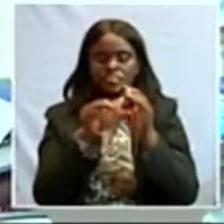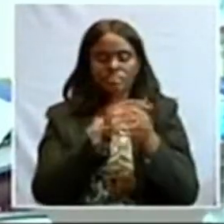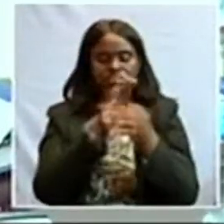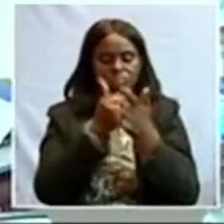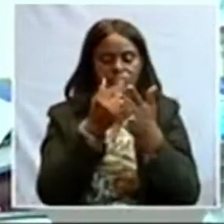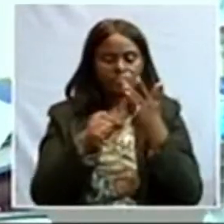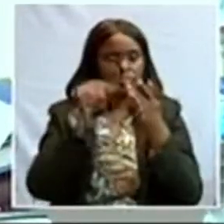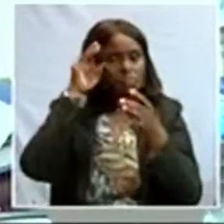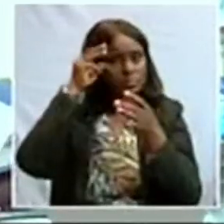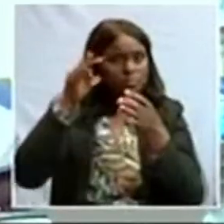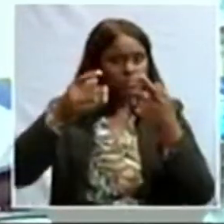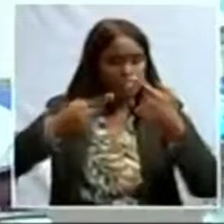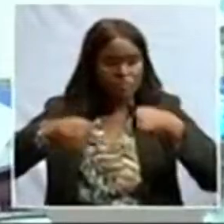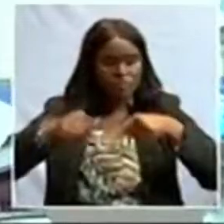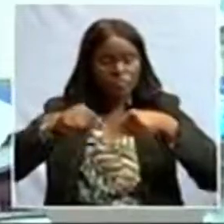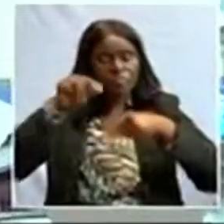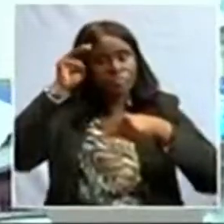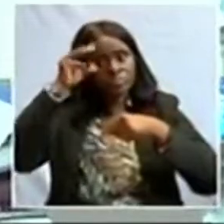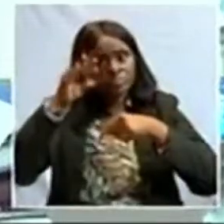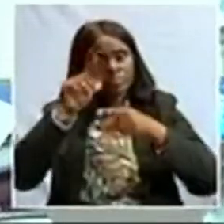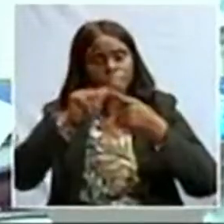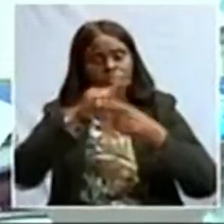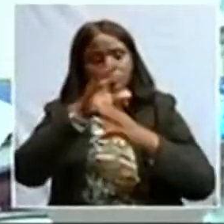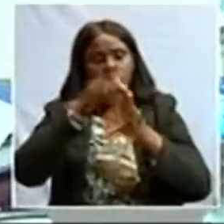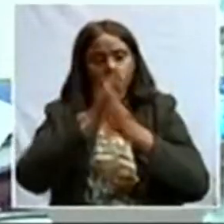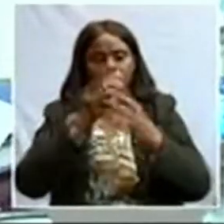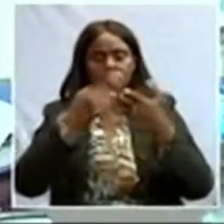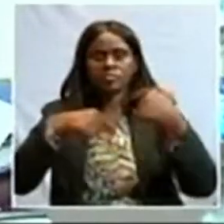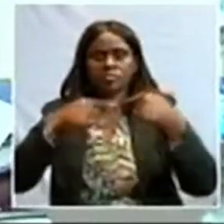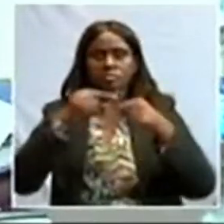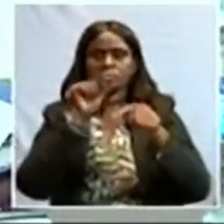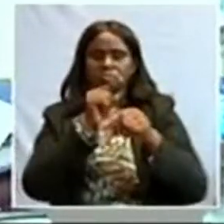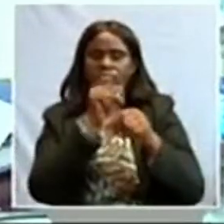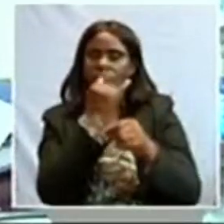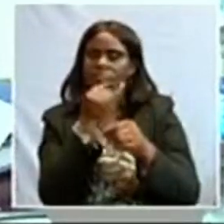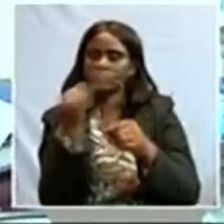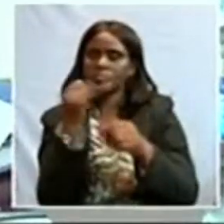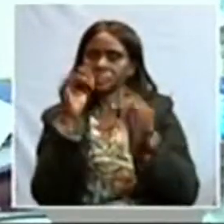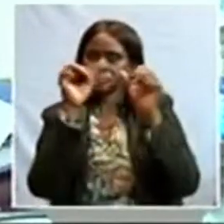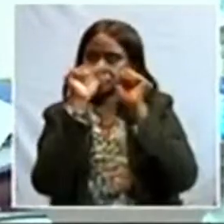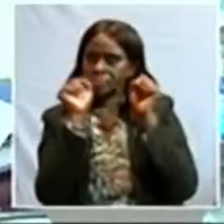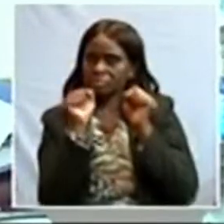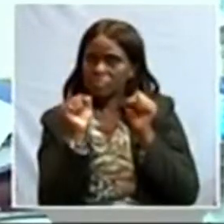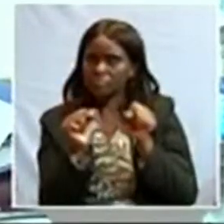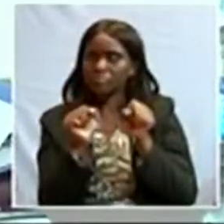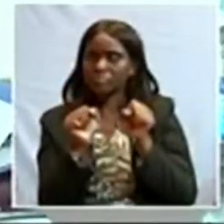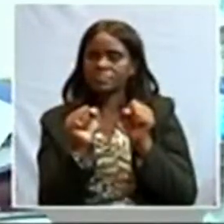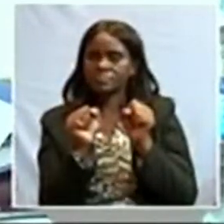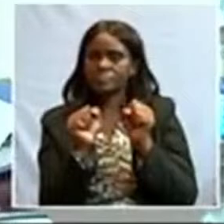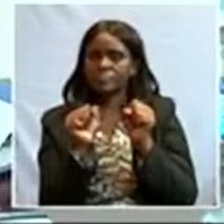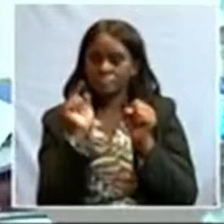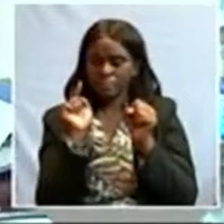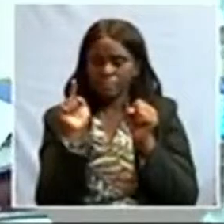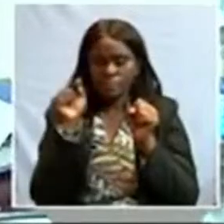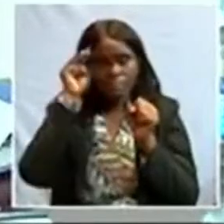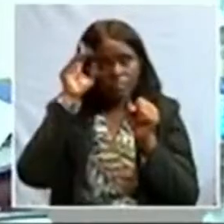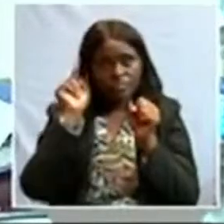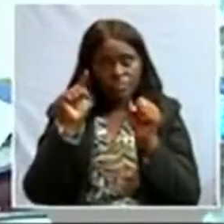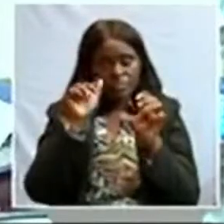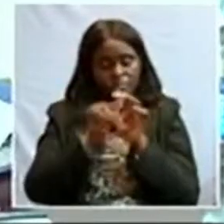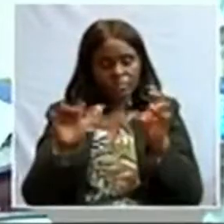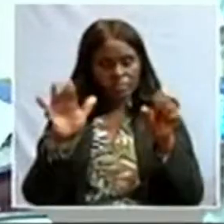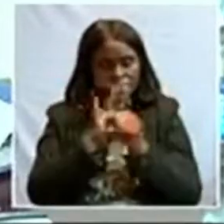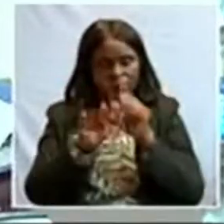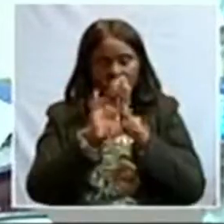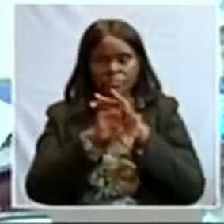of the ministries to the local authority, especially on the issues of structure of that ministry when fully under